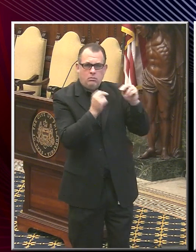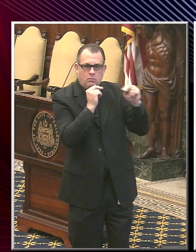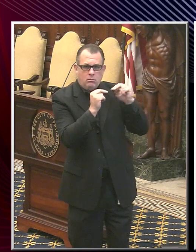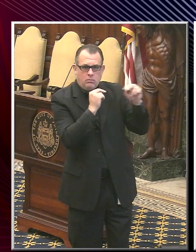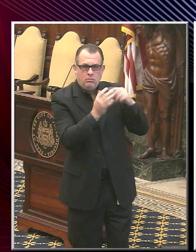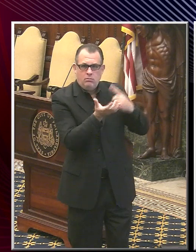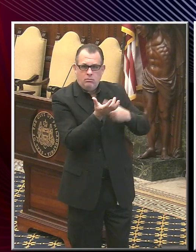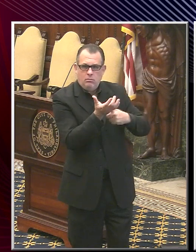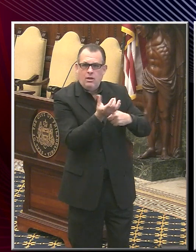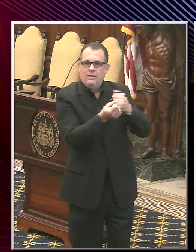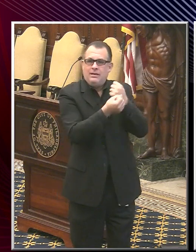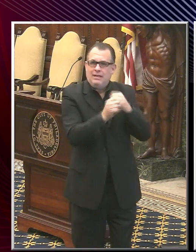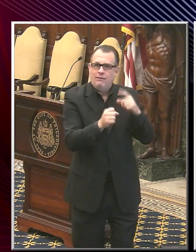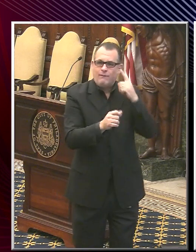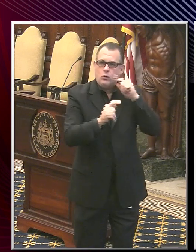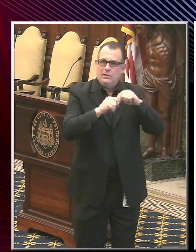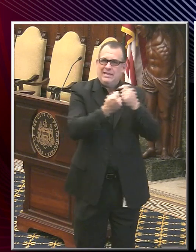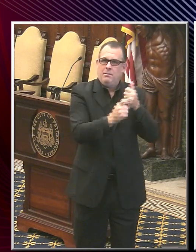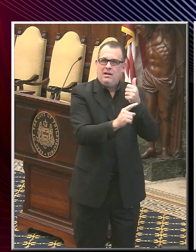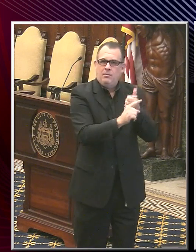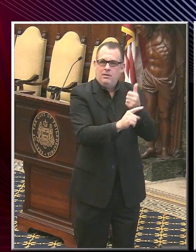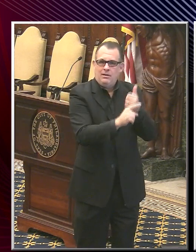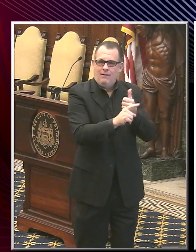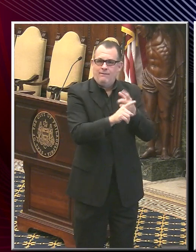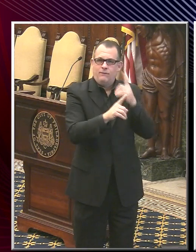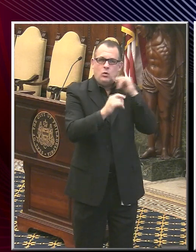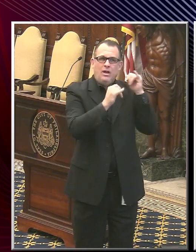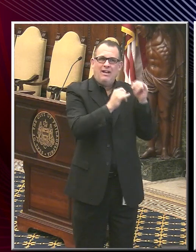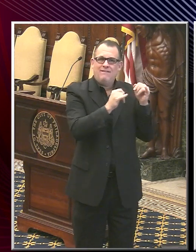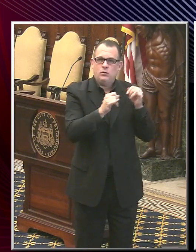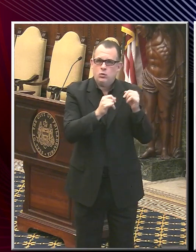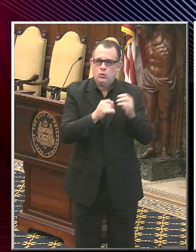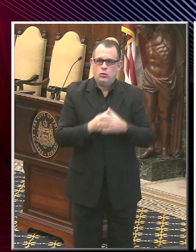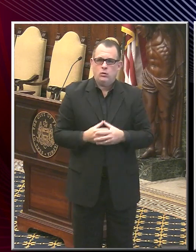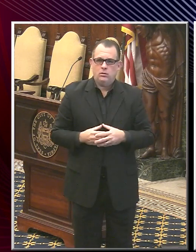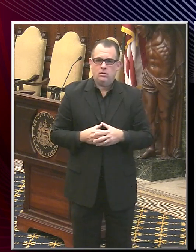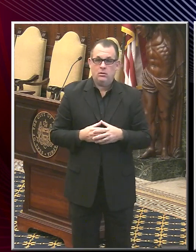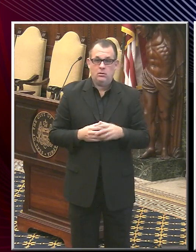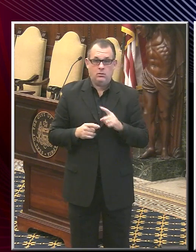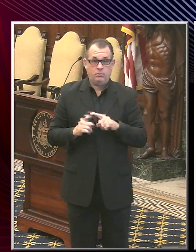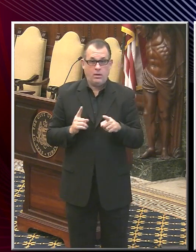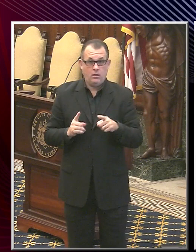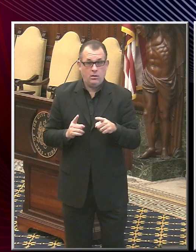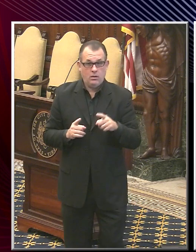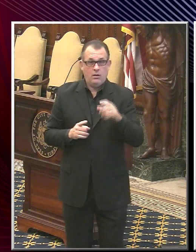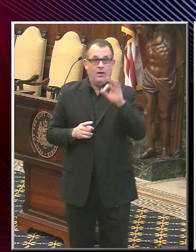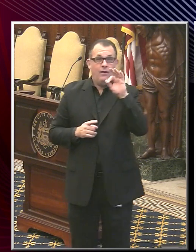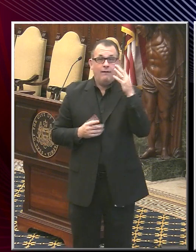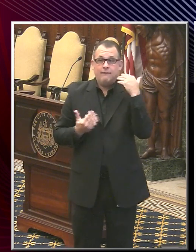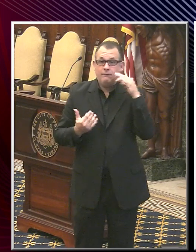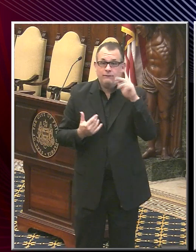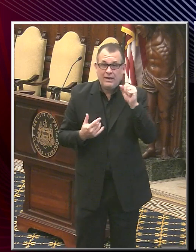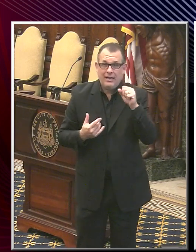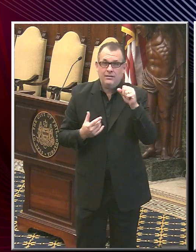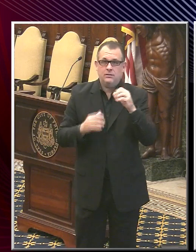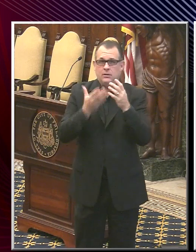protocols for the teams themselves, but they wouldn't be able to have spectators. And finally,